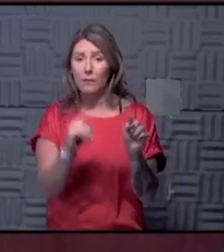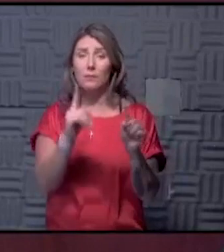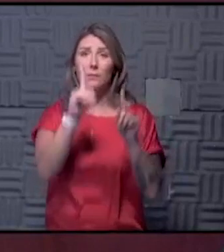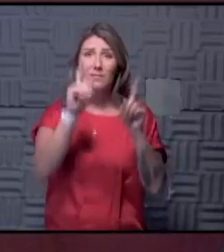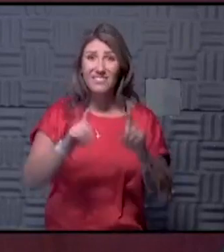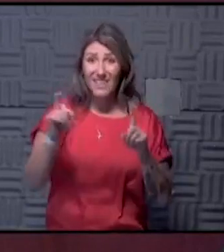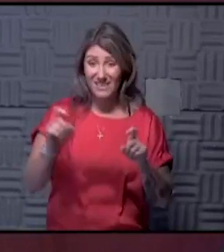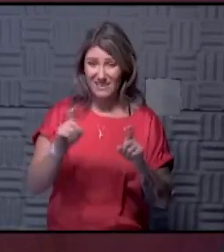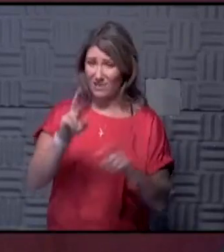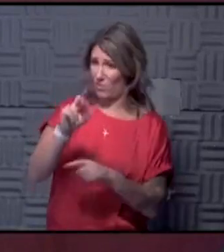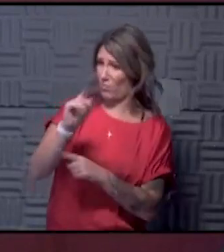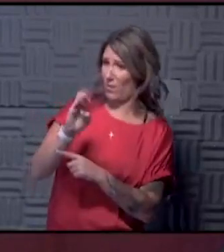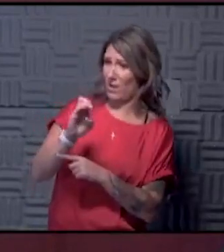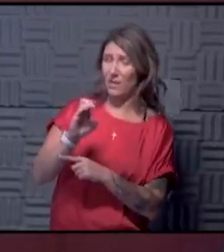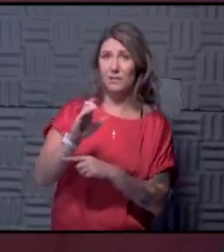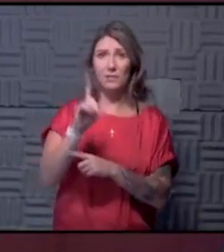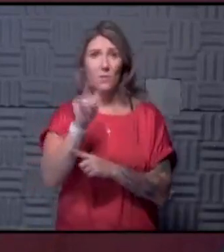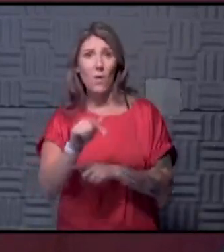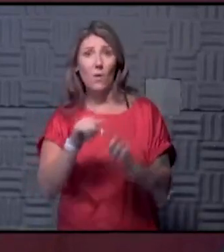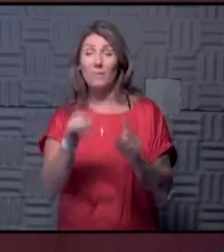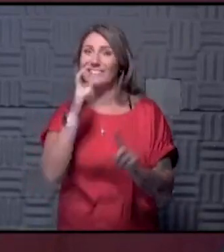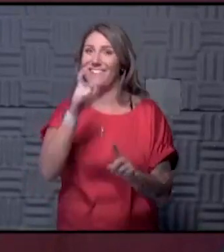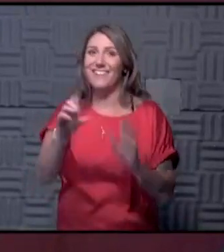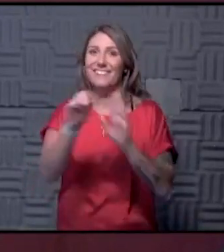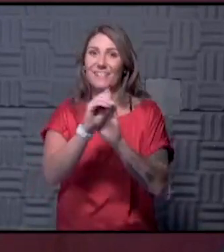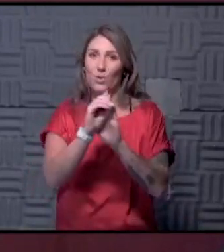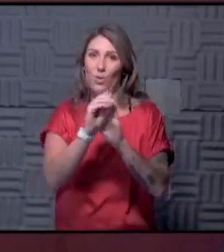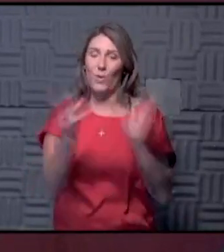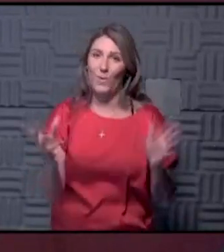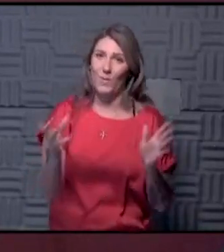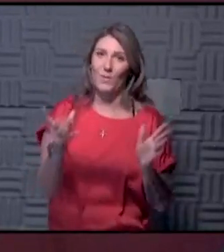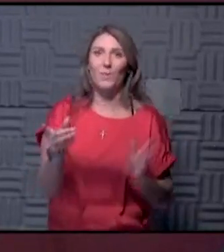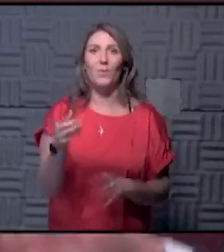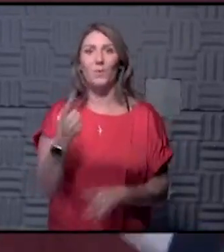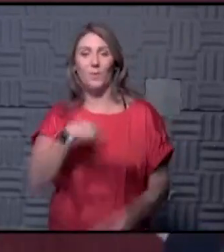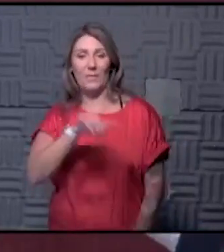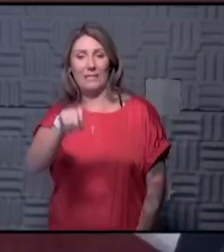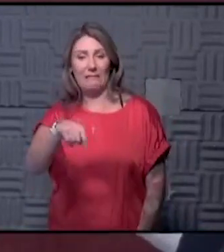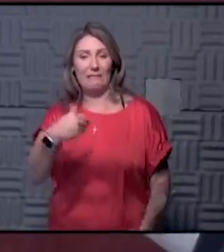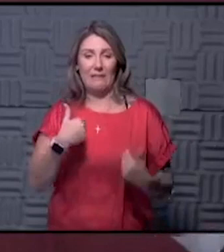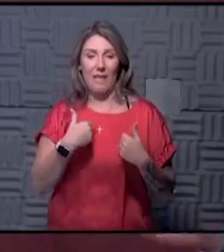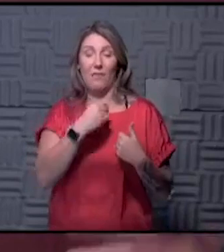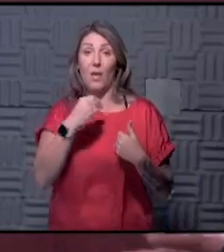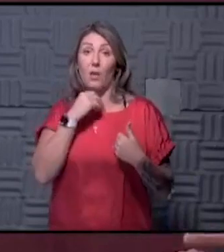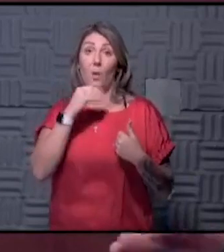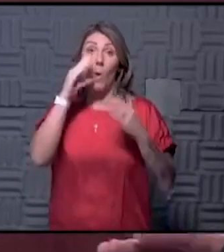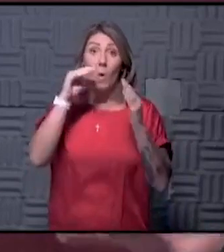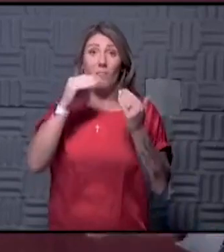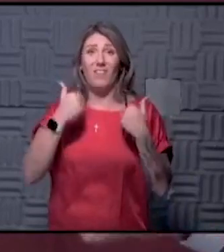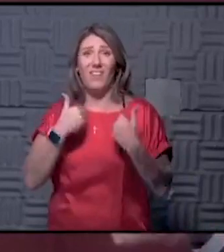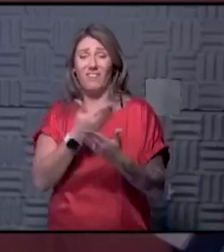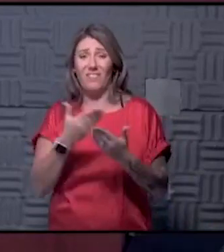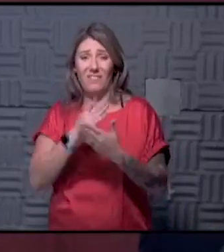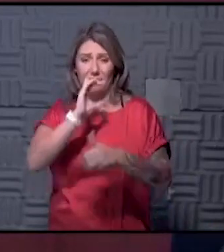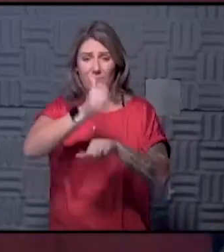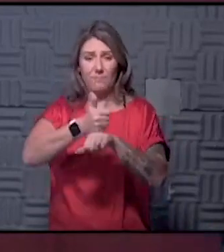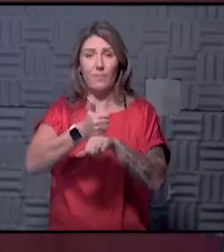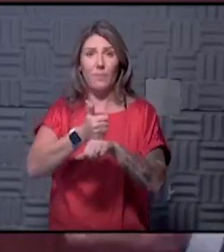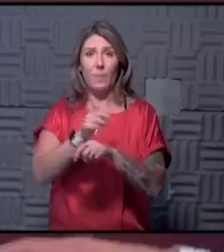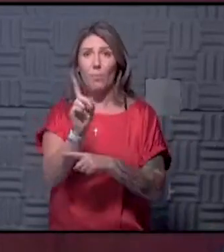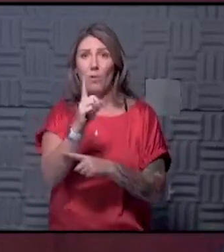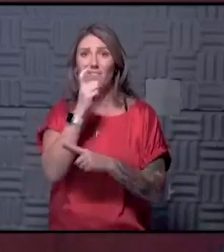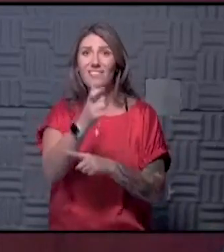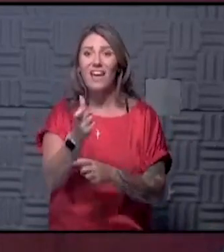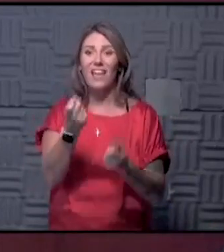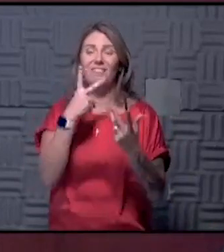testing rate is low, but it's not zero. And so we also really have to have, and hopefully they did have, things in place where you don't